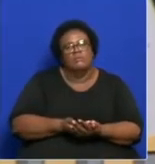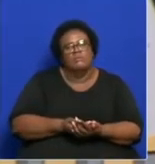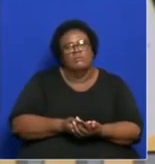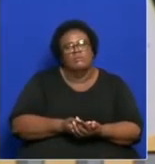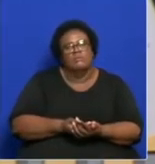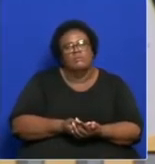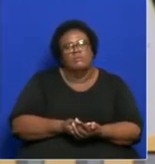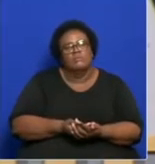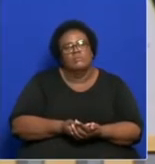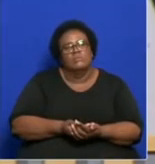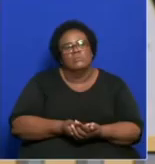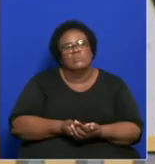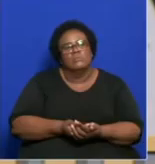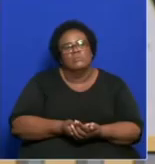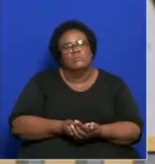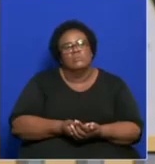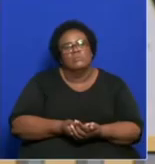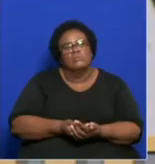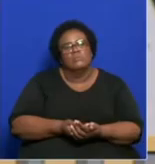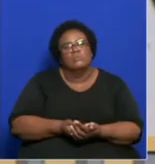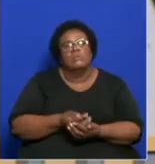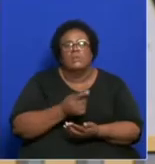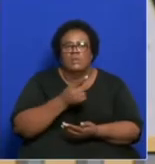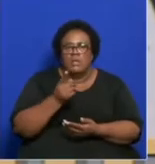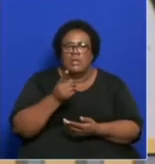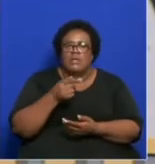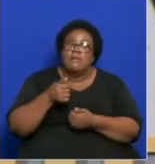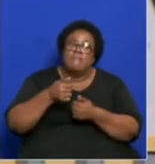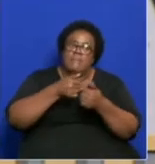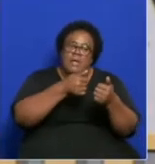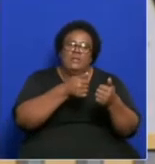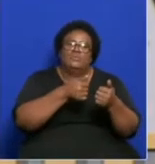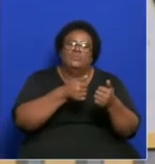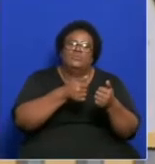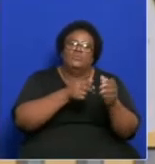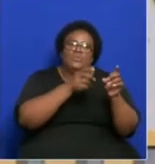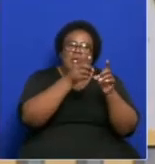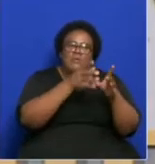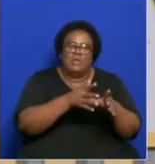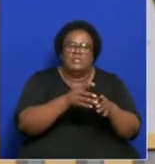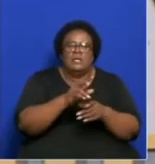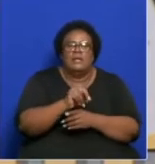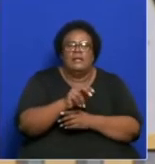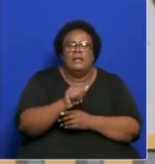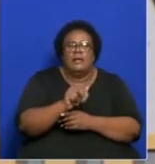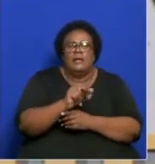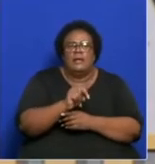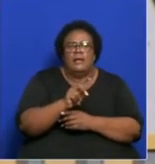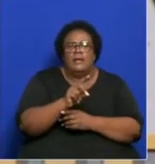going back to Director Nandule's and find out exactly